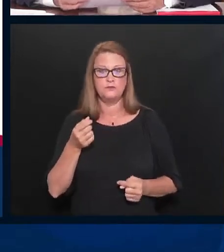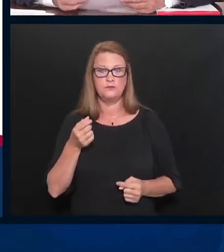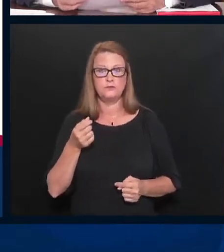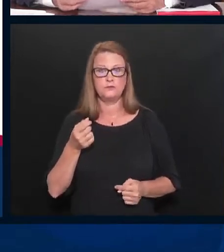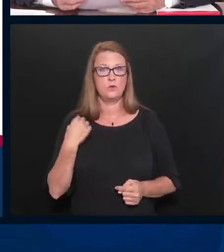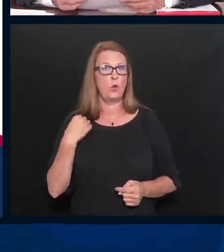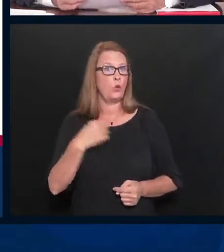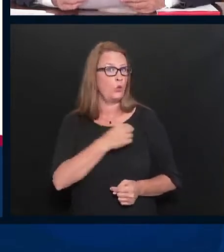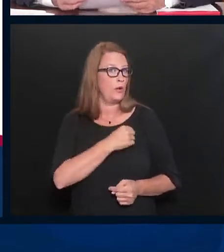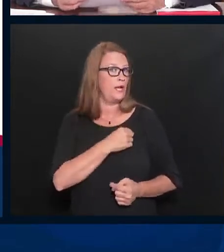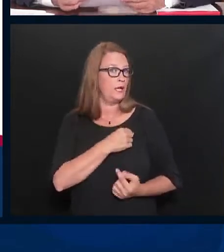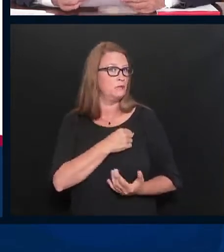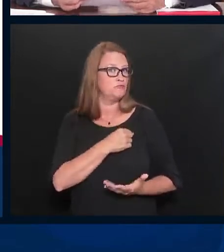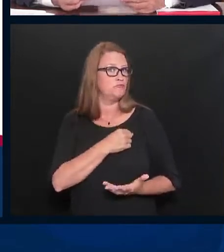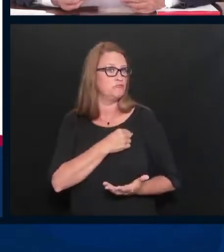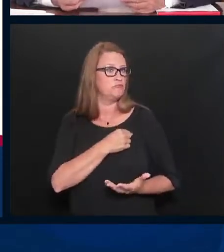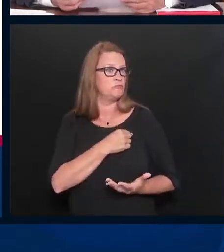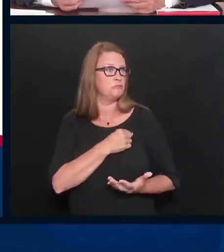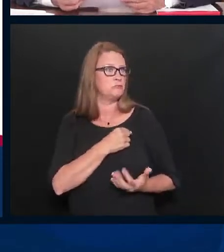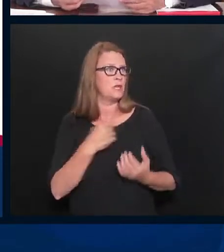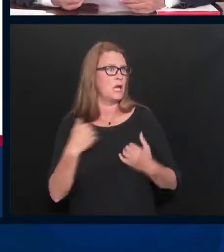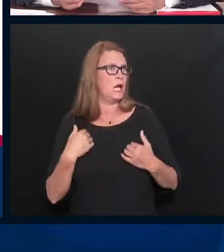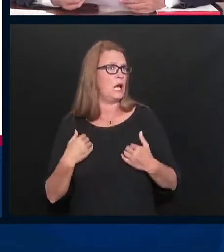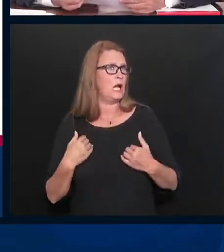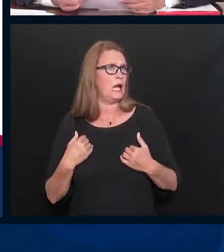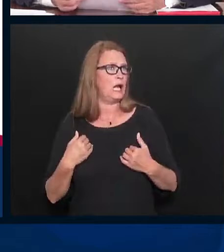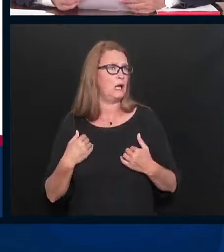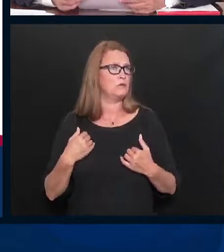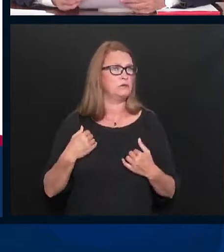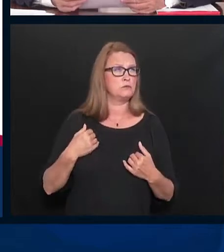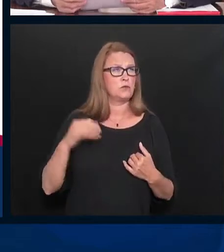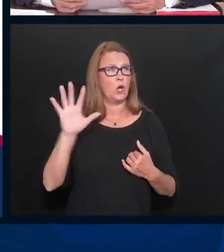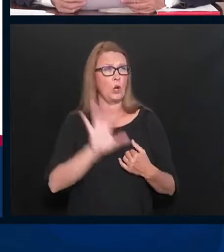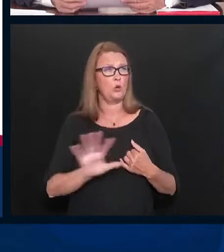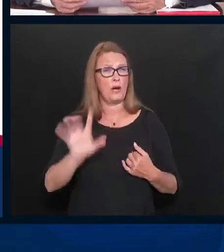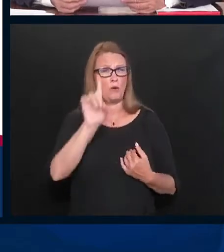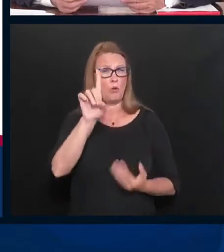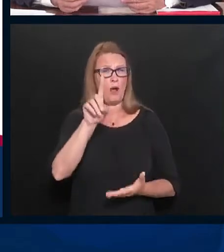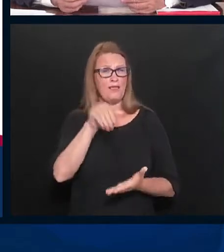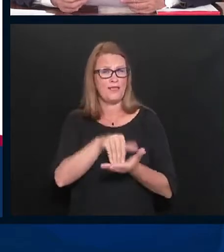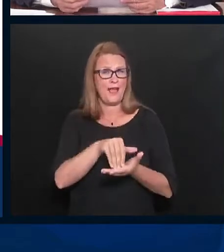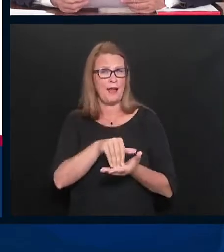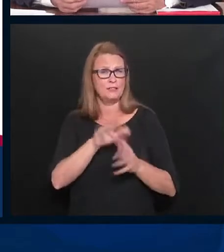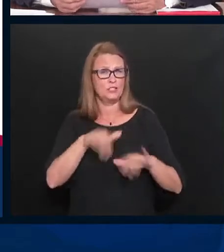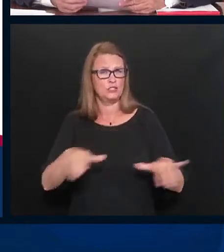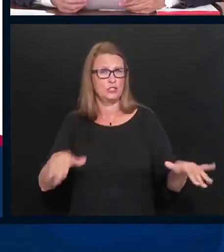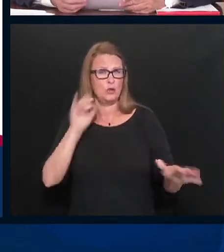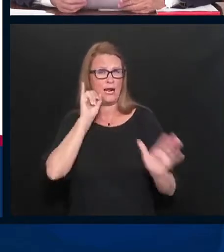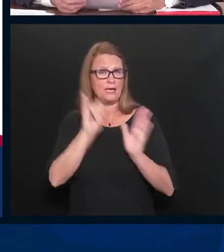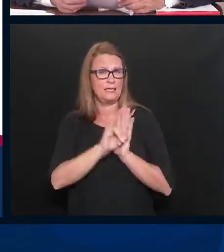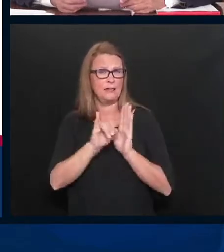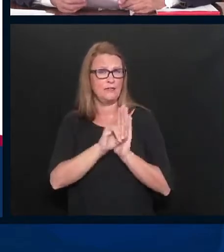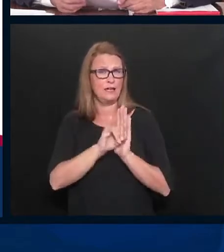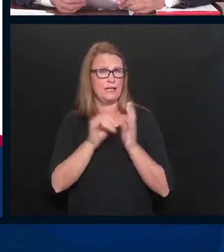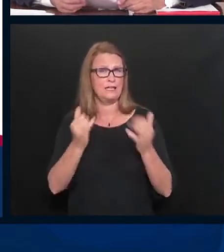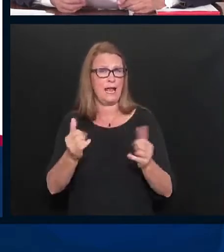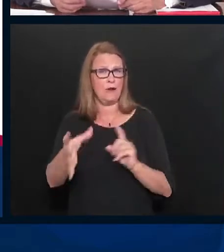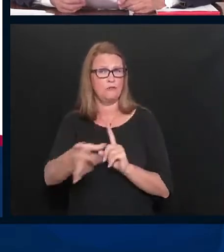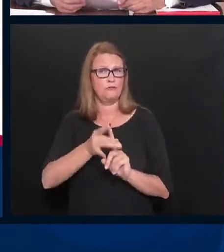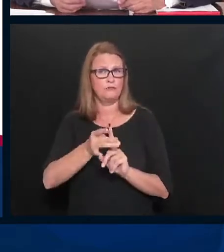but we've got somewhere plus or minus 1,000 kids that we've identified in the school systems that now have